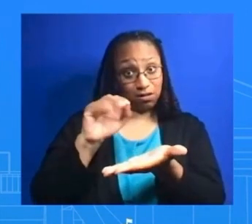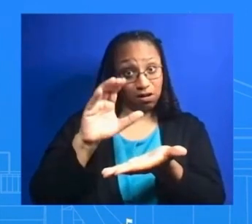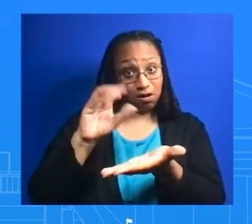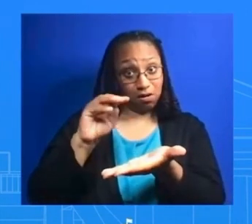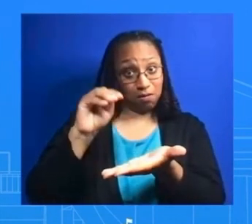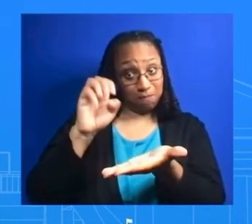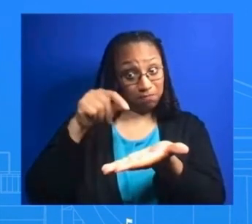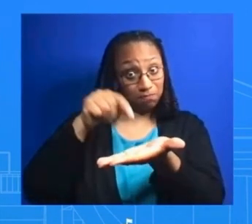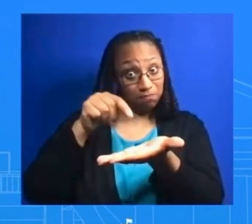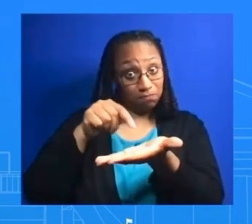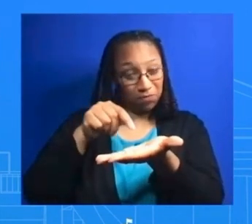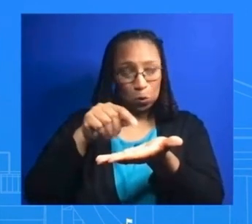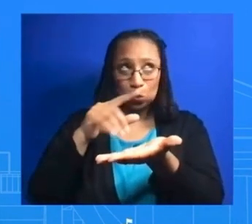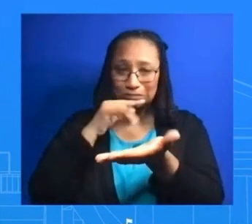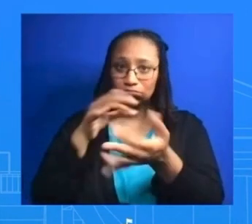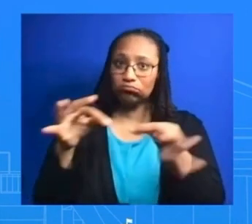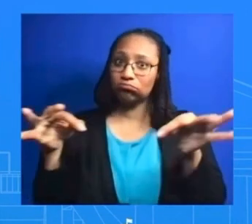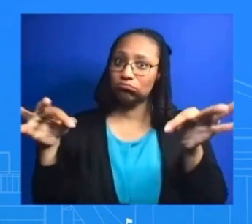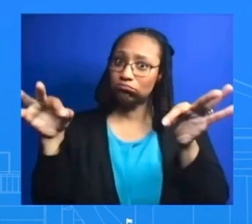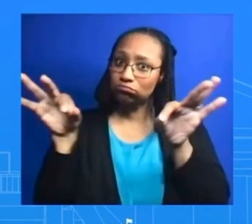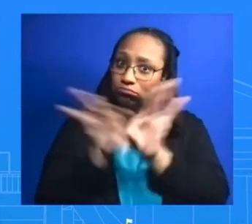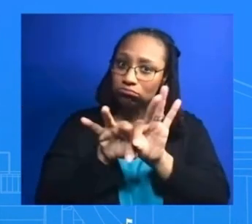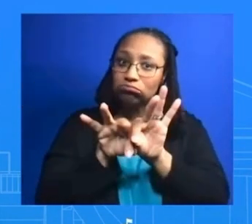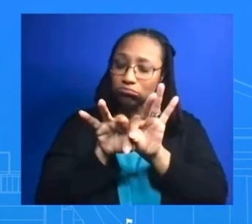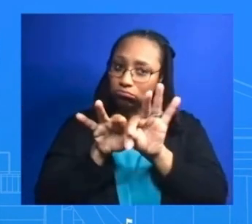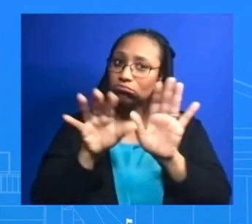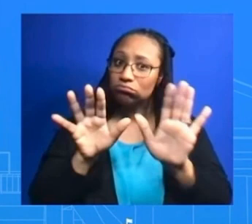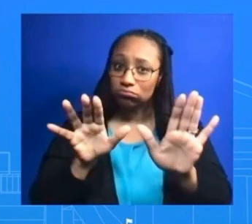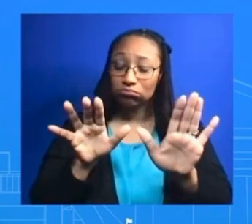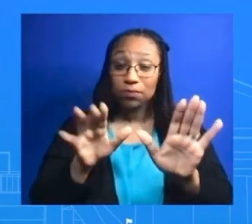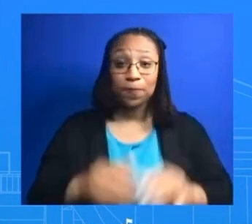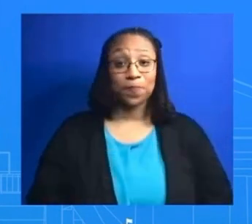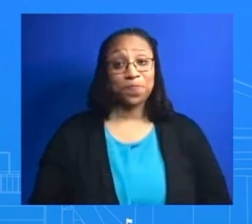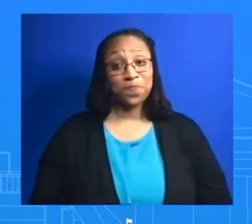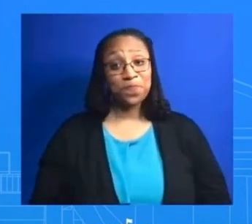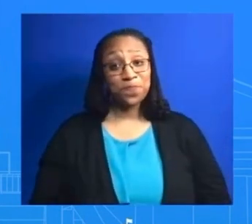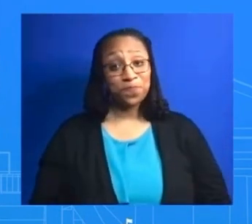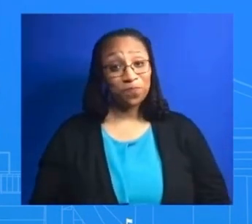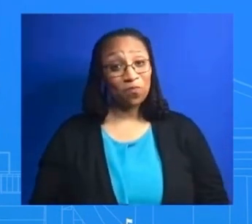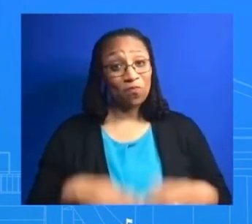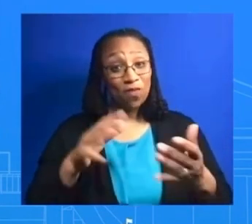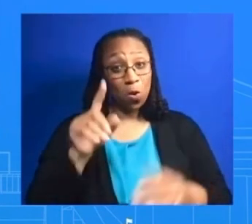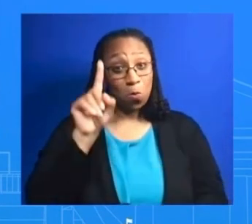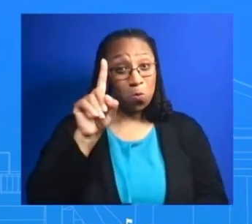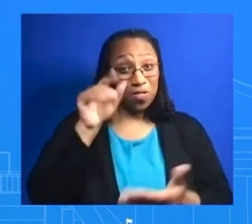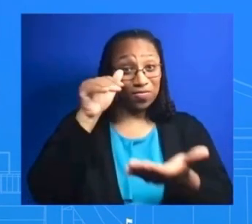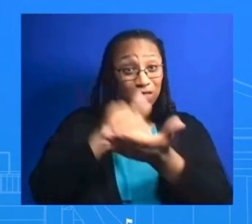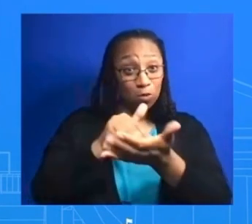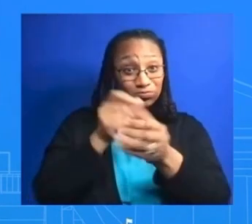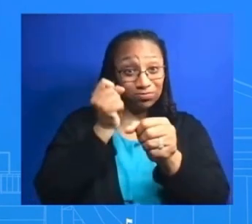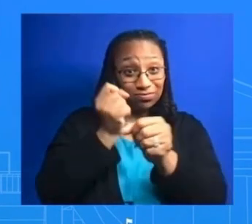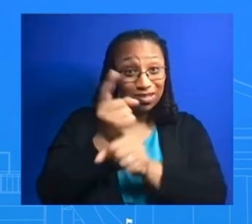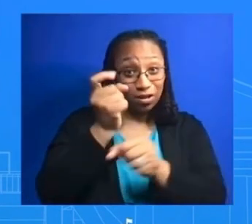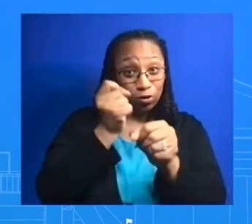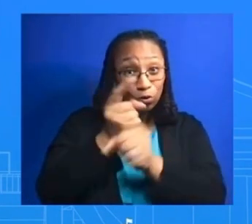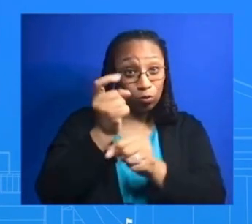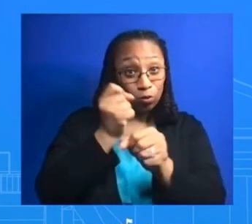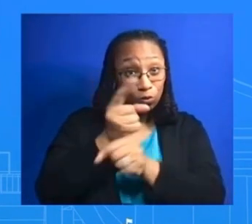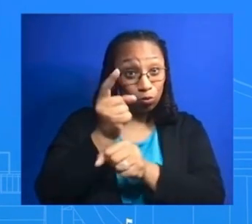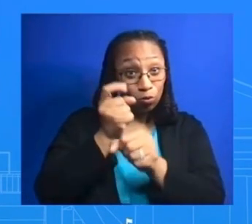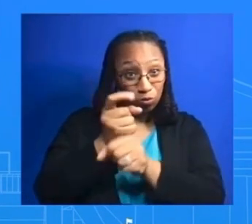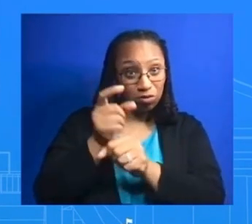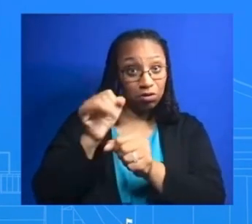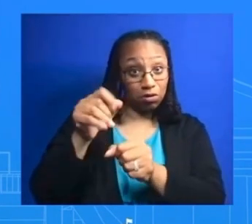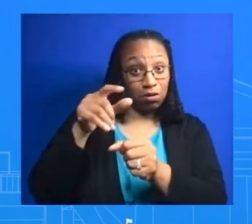borrower $1,000 a year on their loan repayments. Somebody who is making, you know, $50,000, $60,000 a